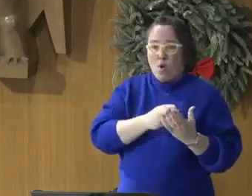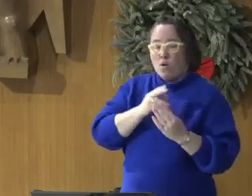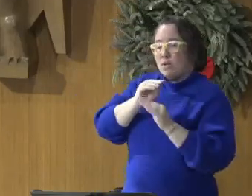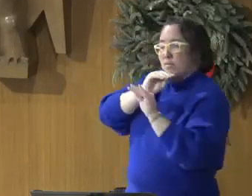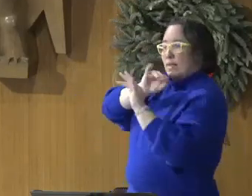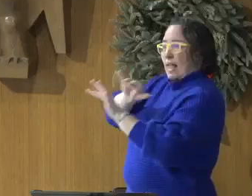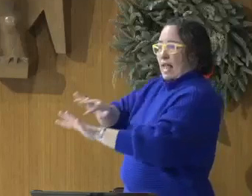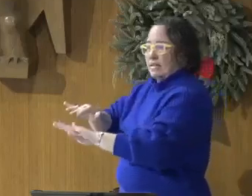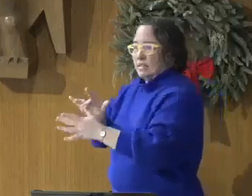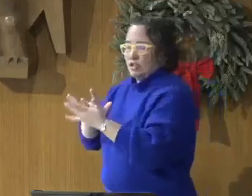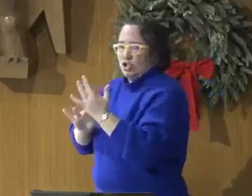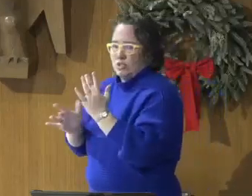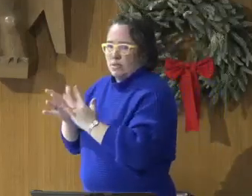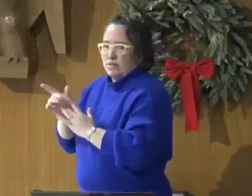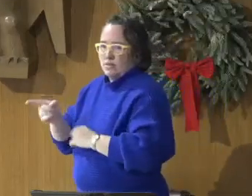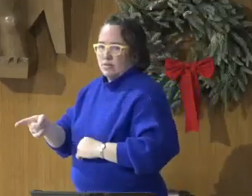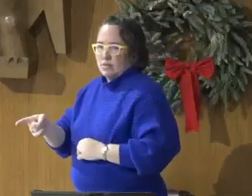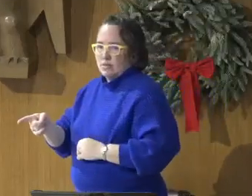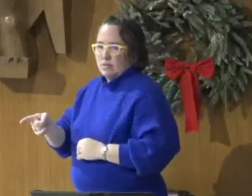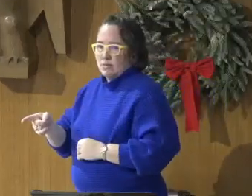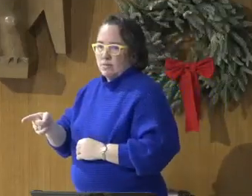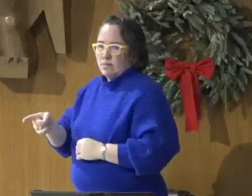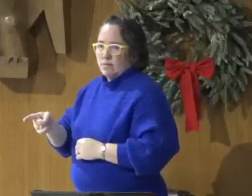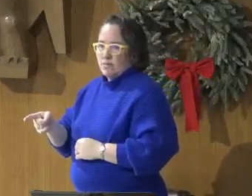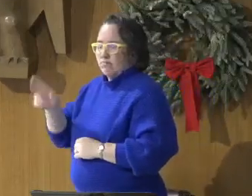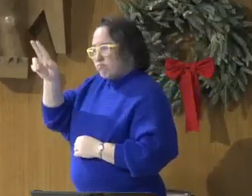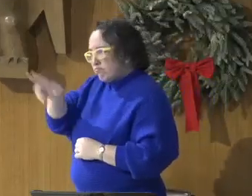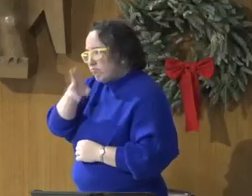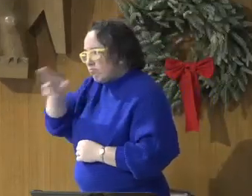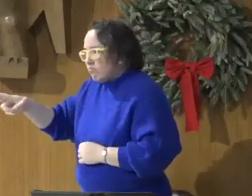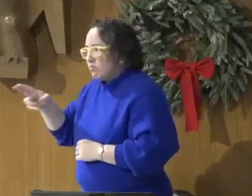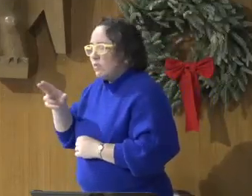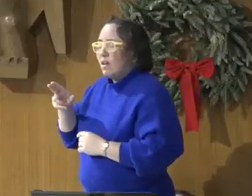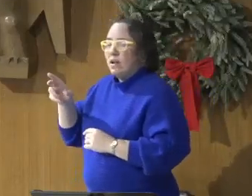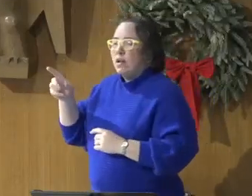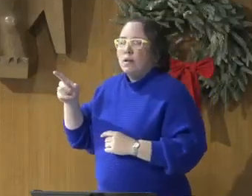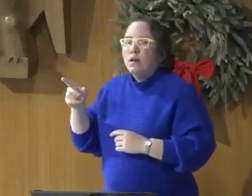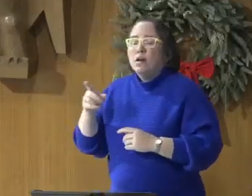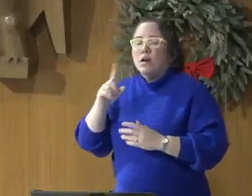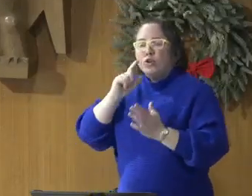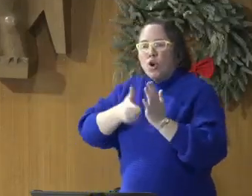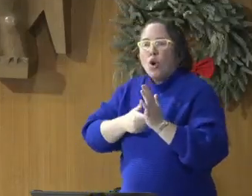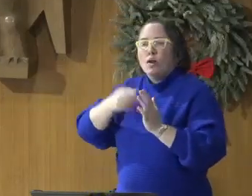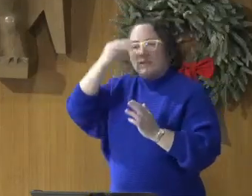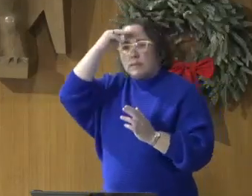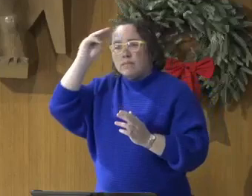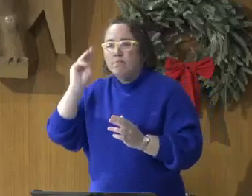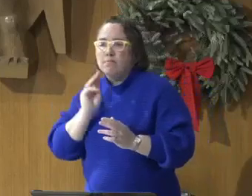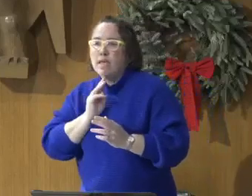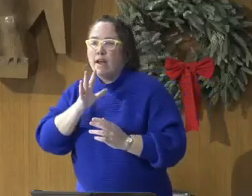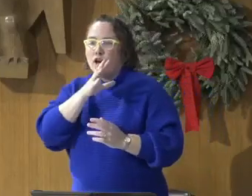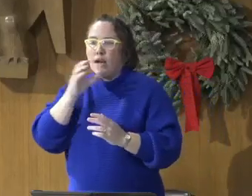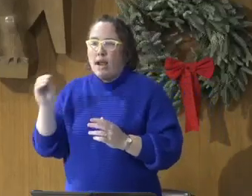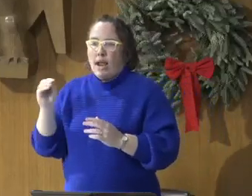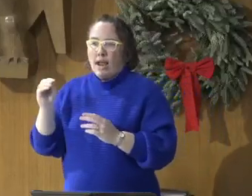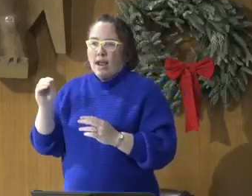new parents holding a 40-day-old baby, bags under their eyes, and smelling of spit-up.